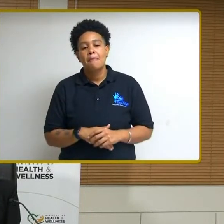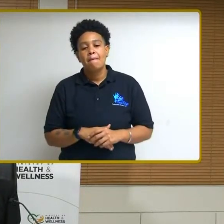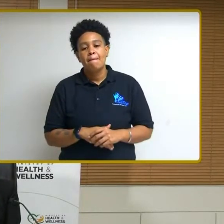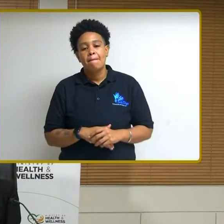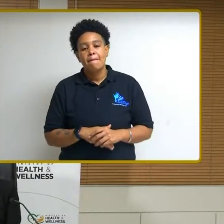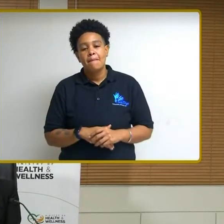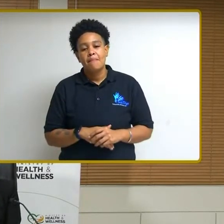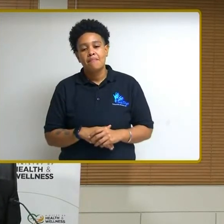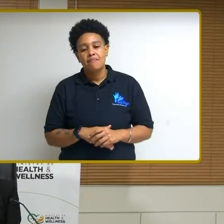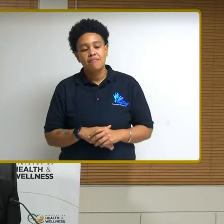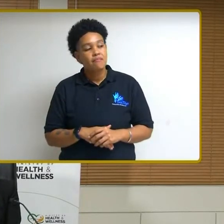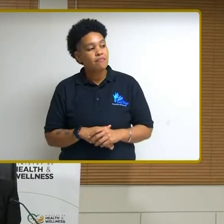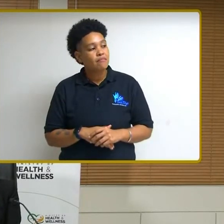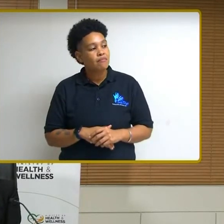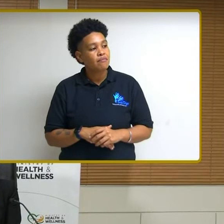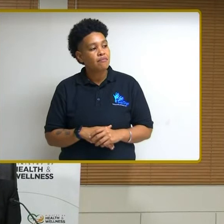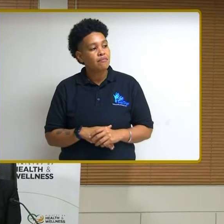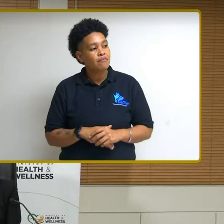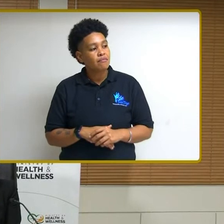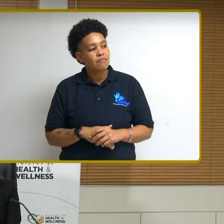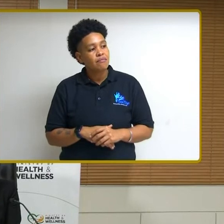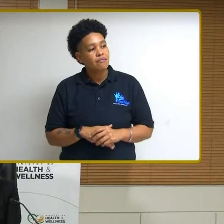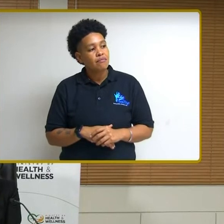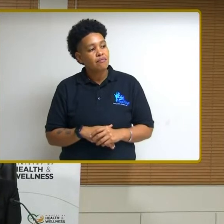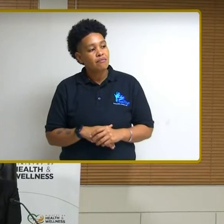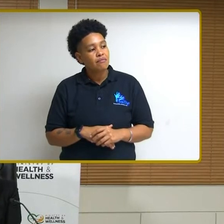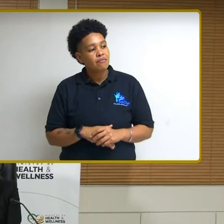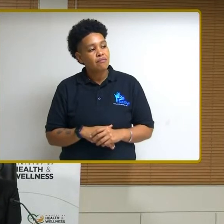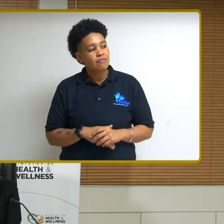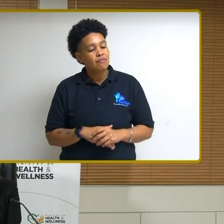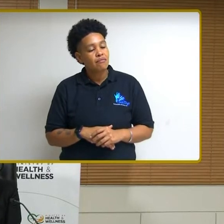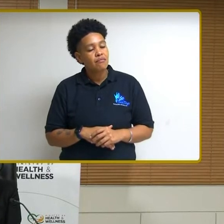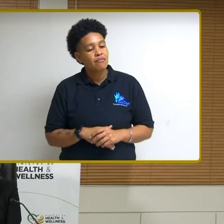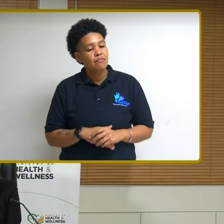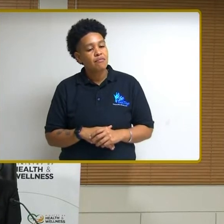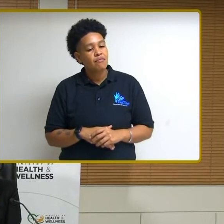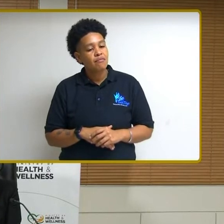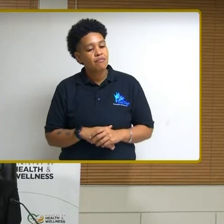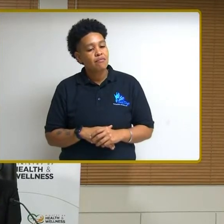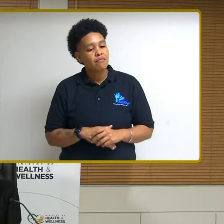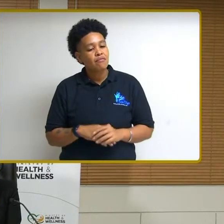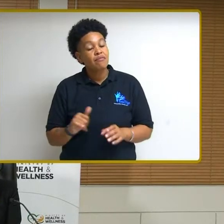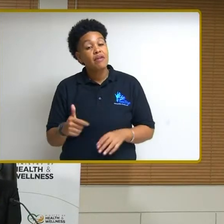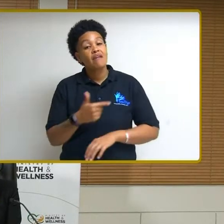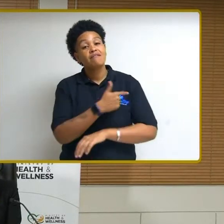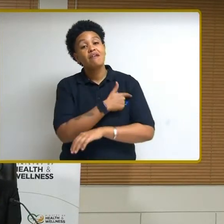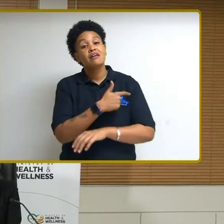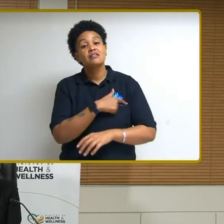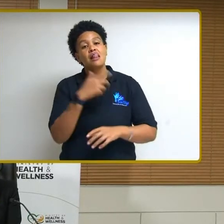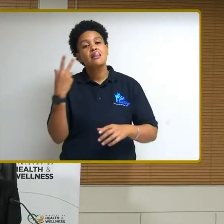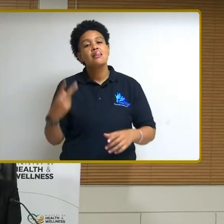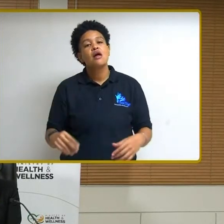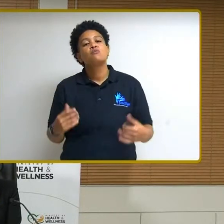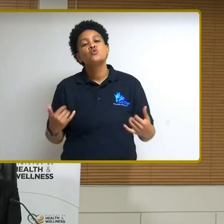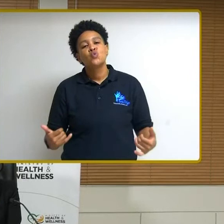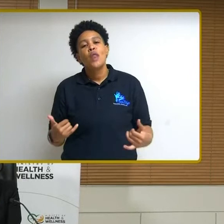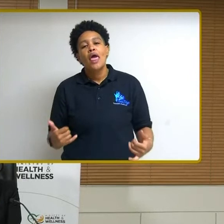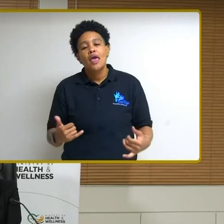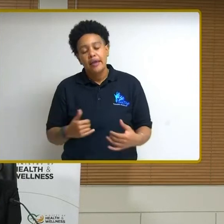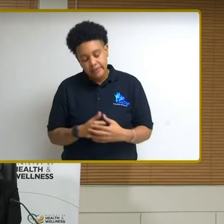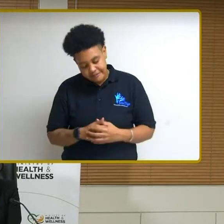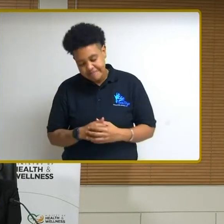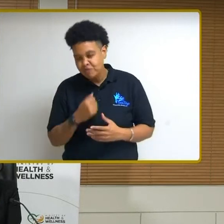arrived today, and has we have started actually the distribution to